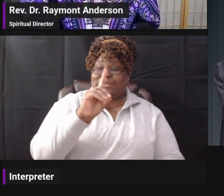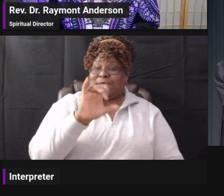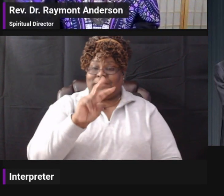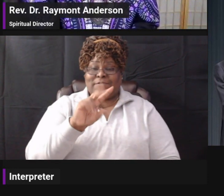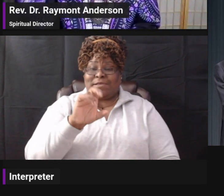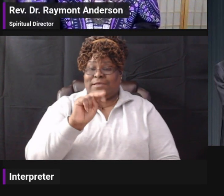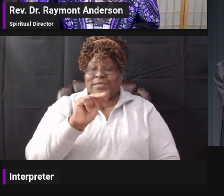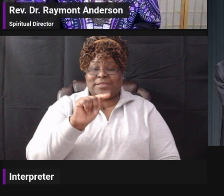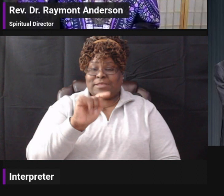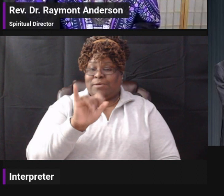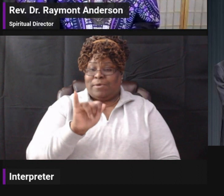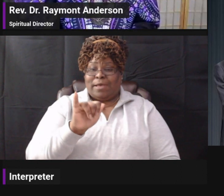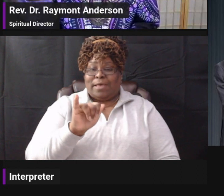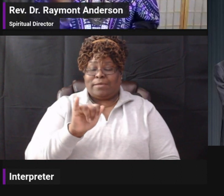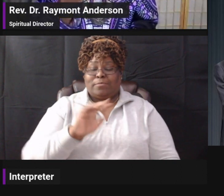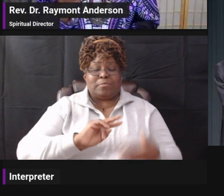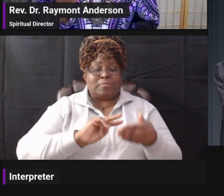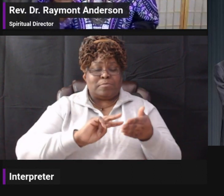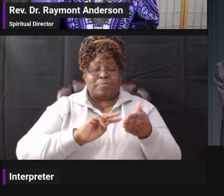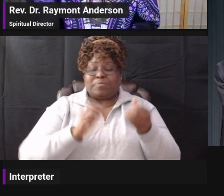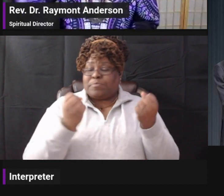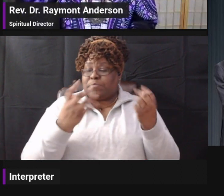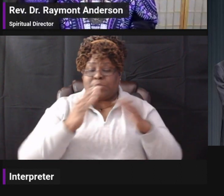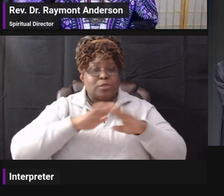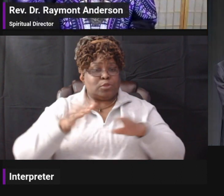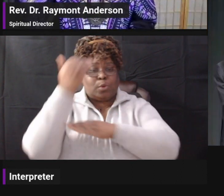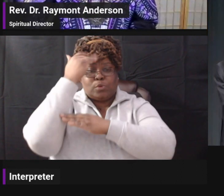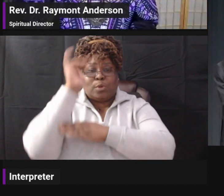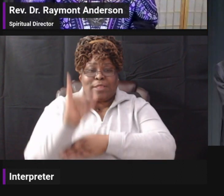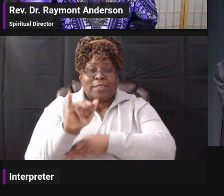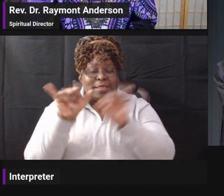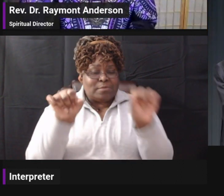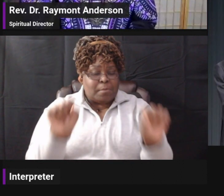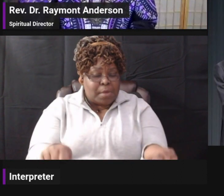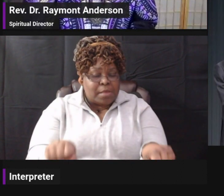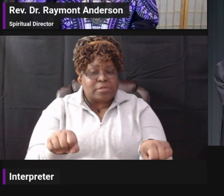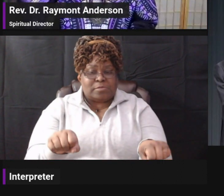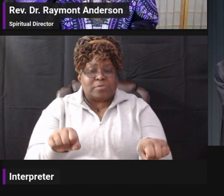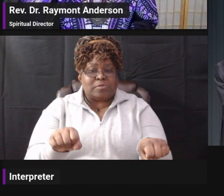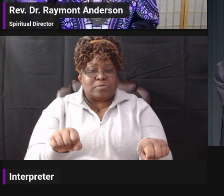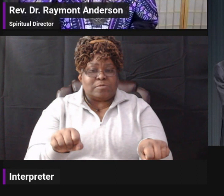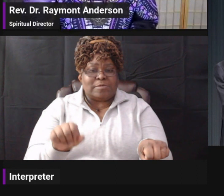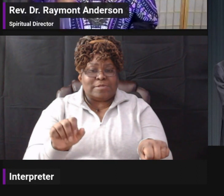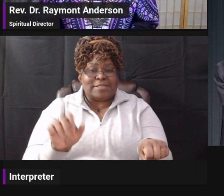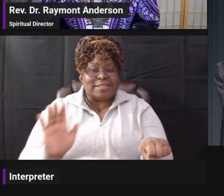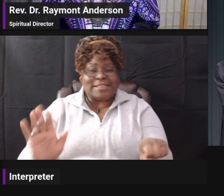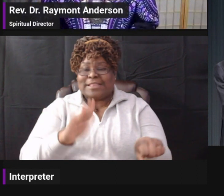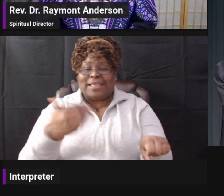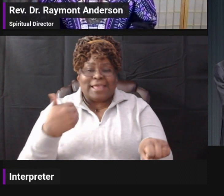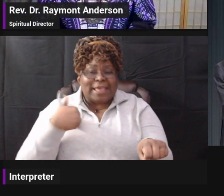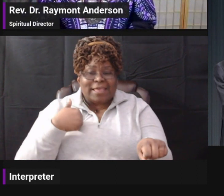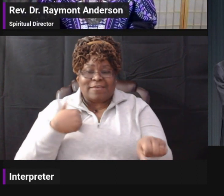our divinity, because many don't even know that that's same with greatness. They don't even know that that's possible. They don't even know that that's